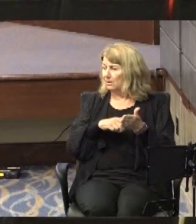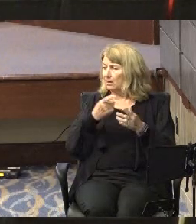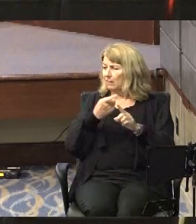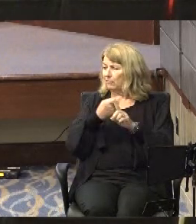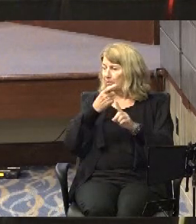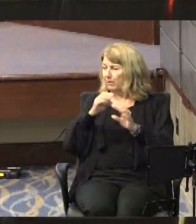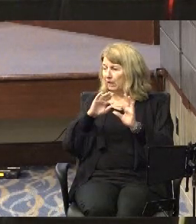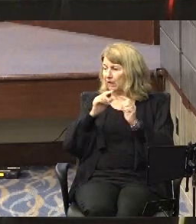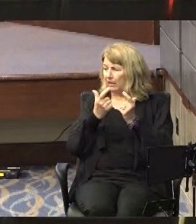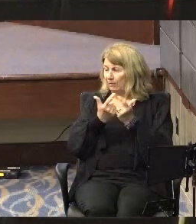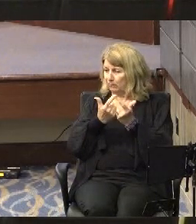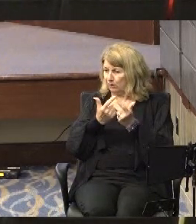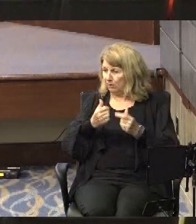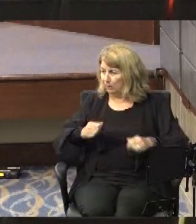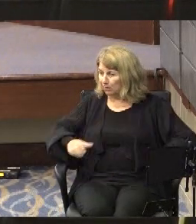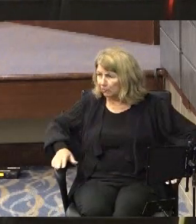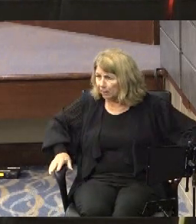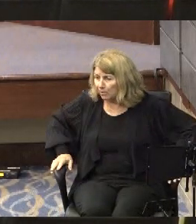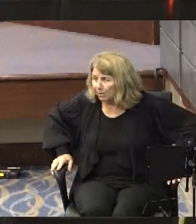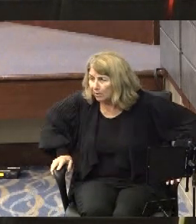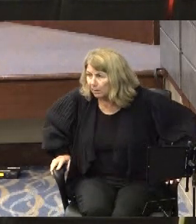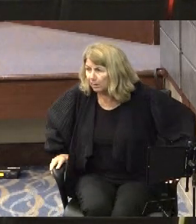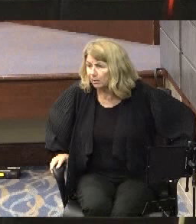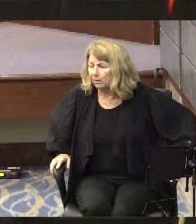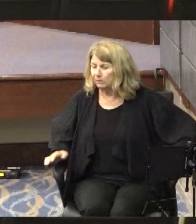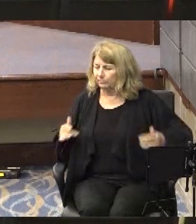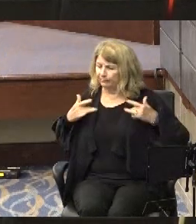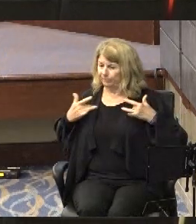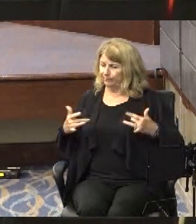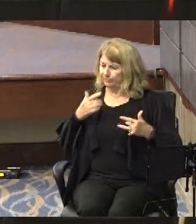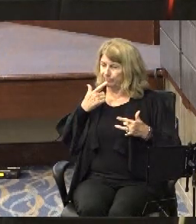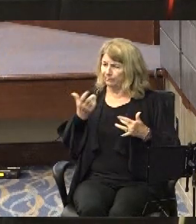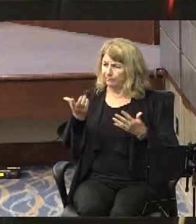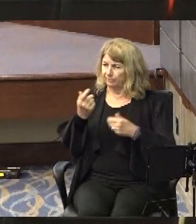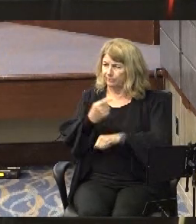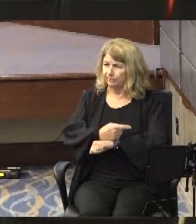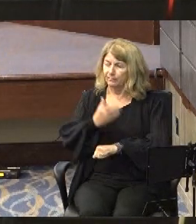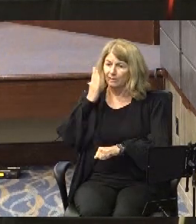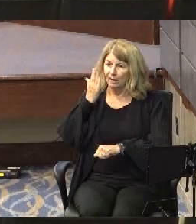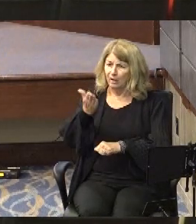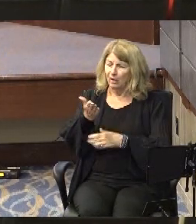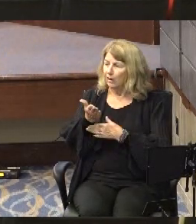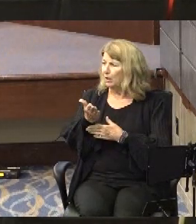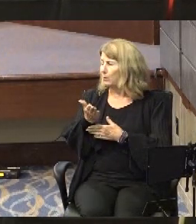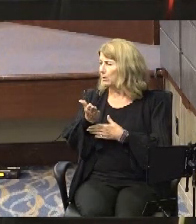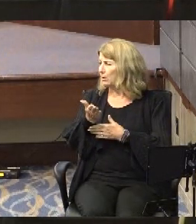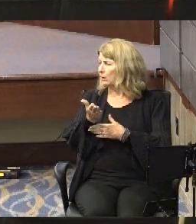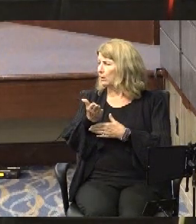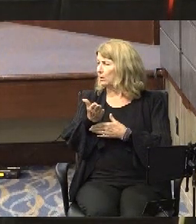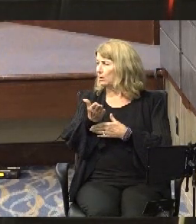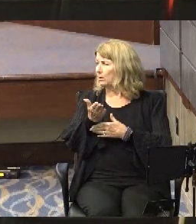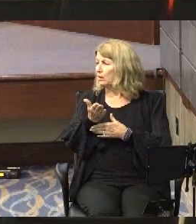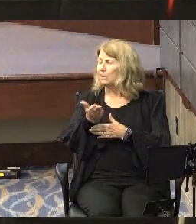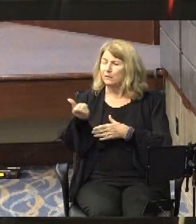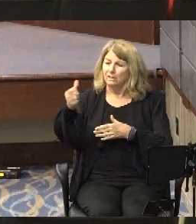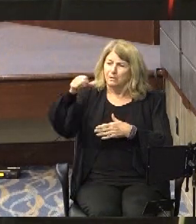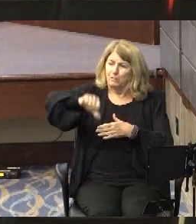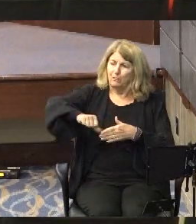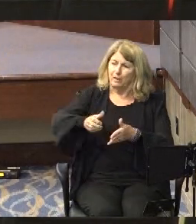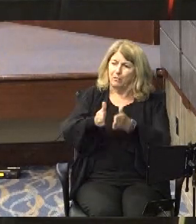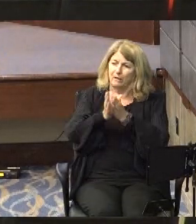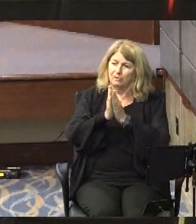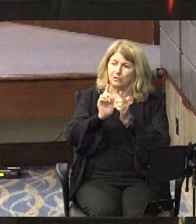I'm inclined to take it up today. But. Okay, yeah. I'll move that we disapprove the request to change the land use designation of the zoning based on